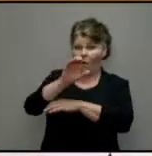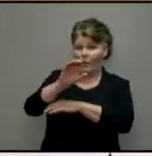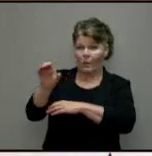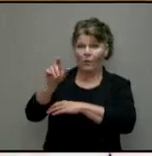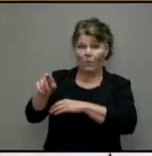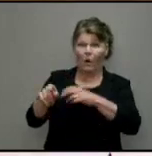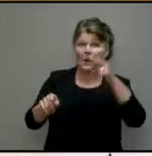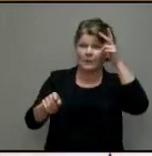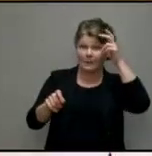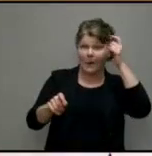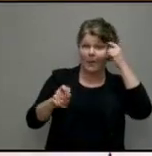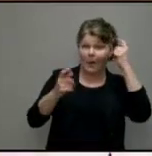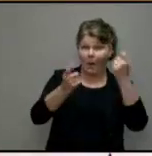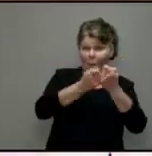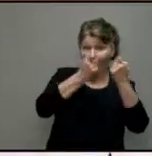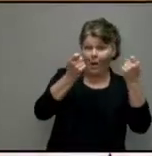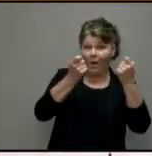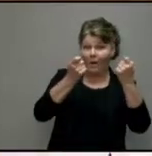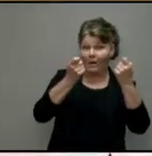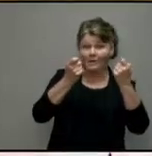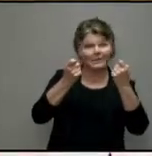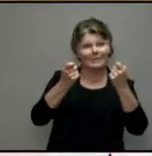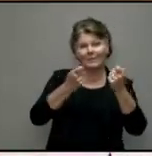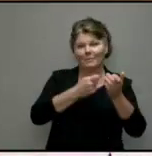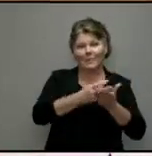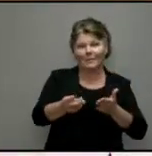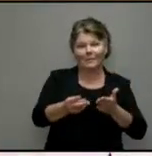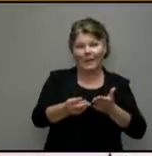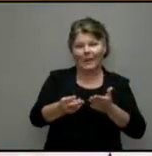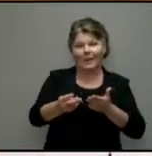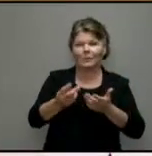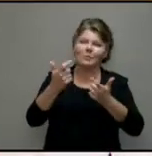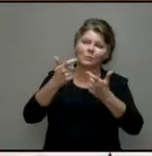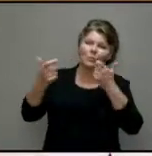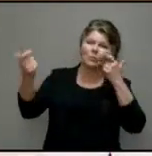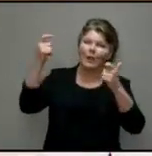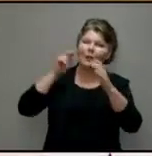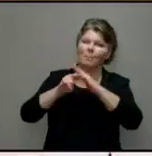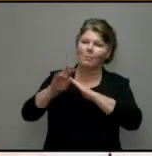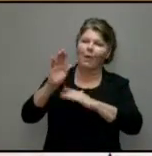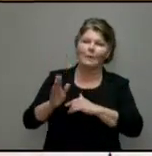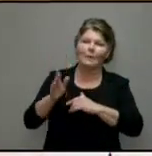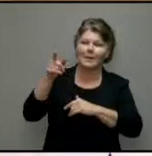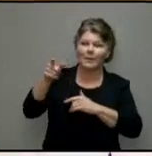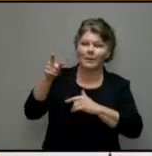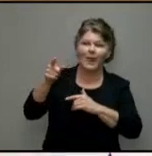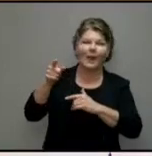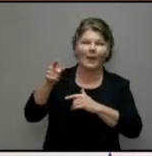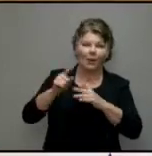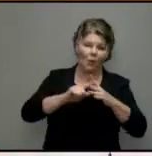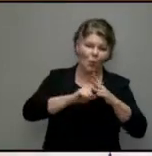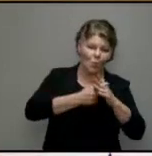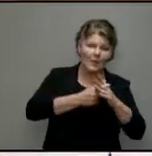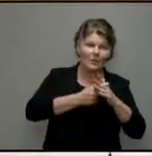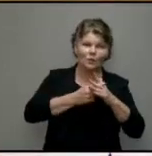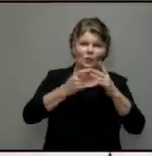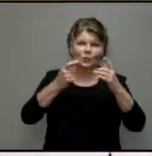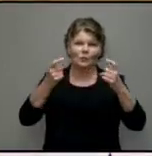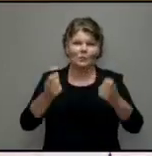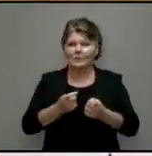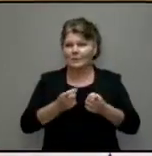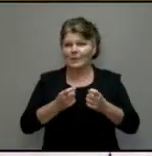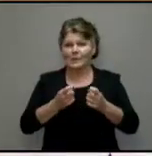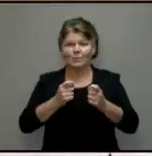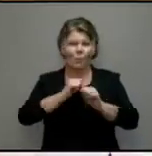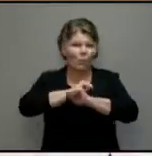he failed, and the greatest prophecy ever was fulfilled. All of our sins, original and committed, all were